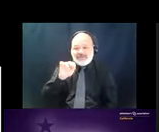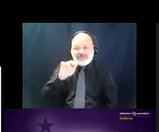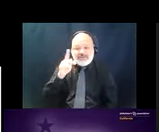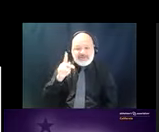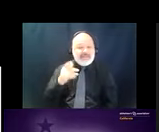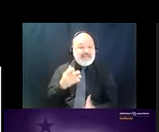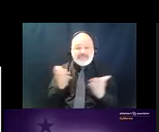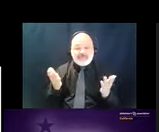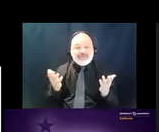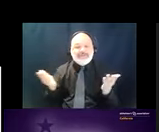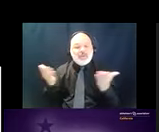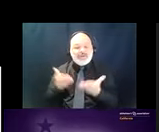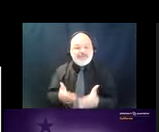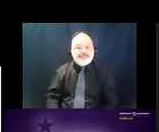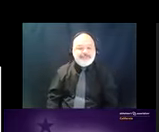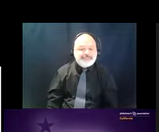welcome.